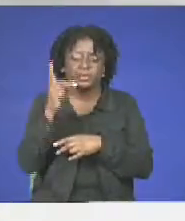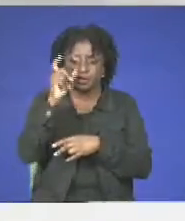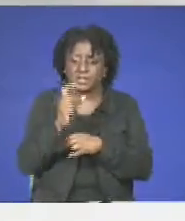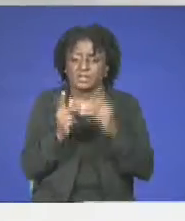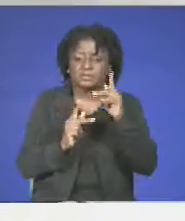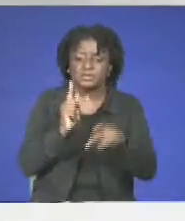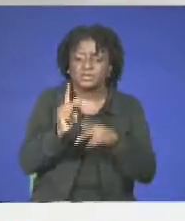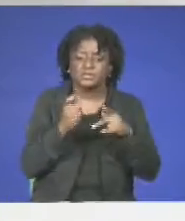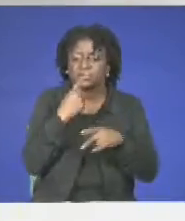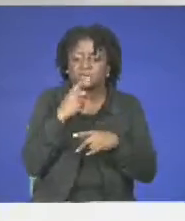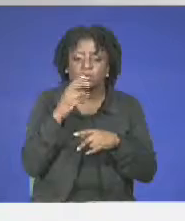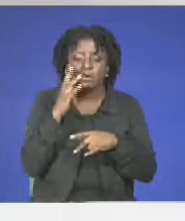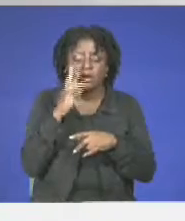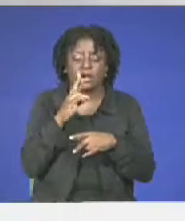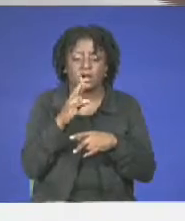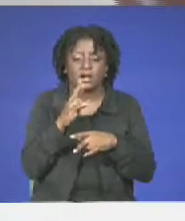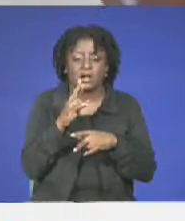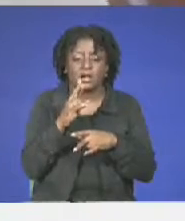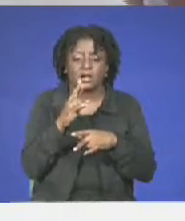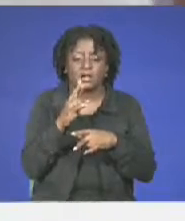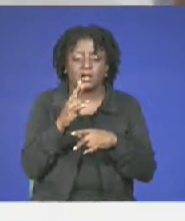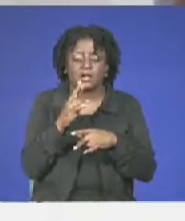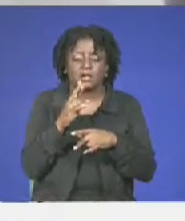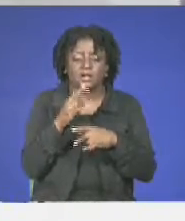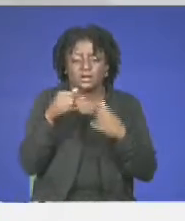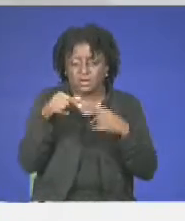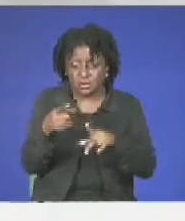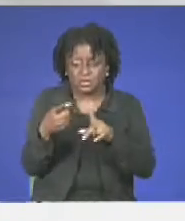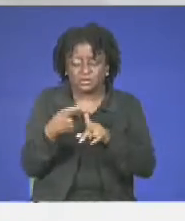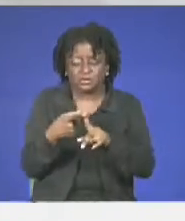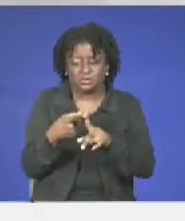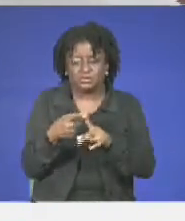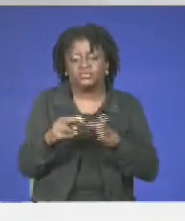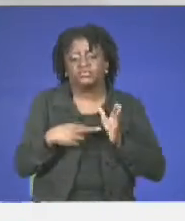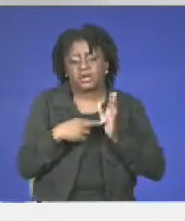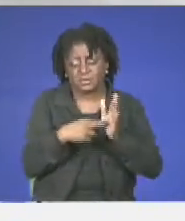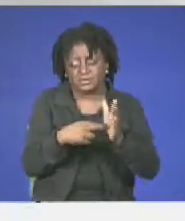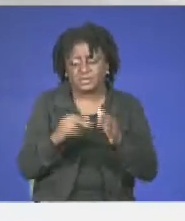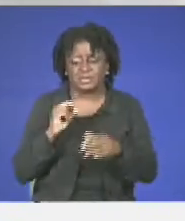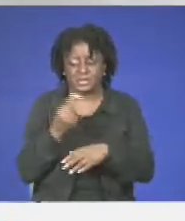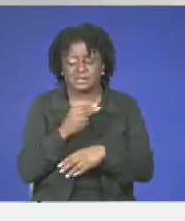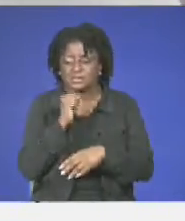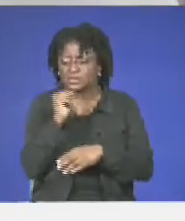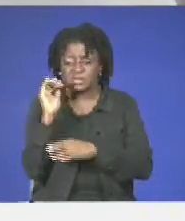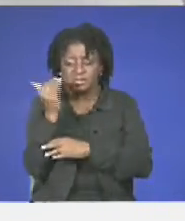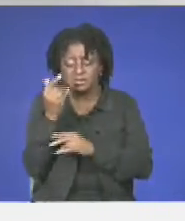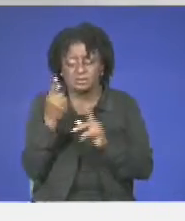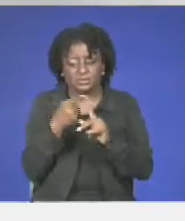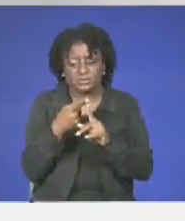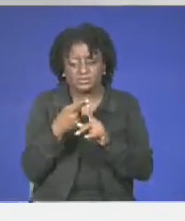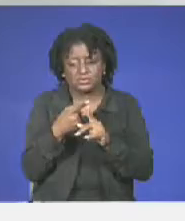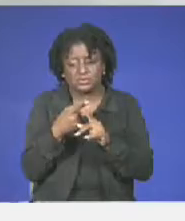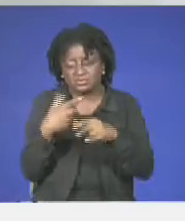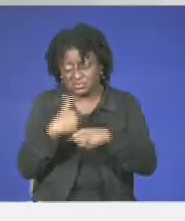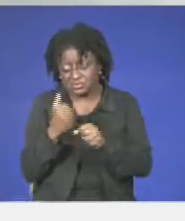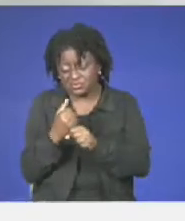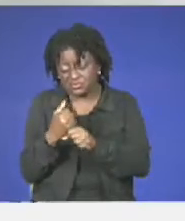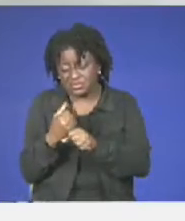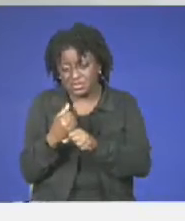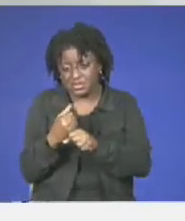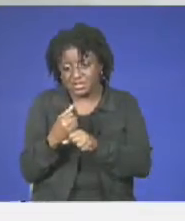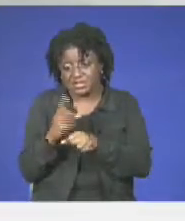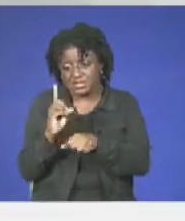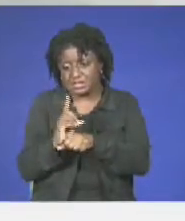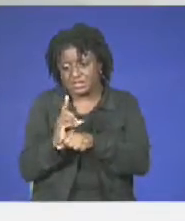are going to seem to want to represent us and not seem to cut deals elsewhere